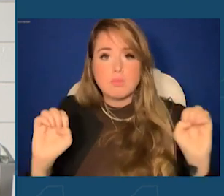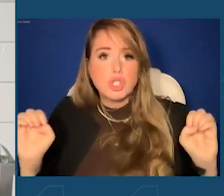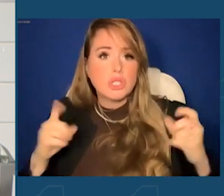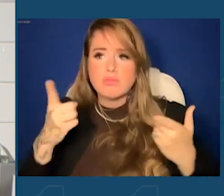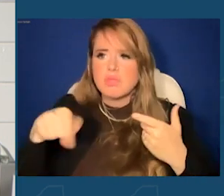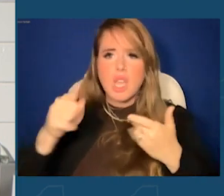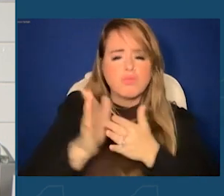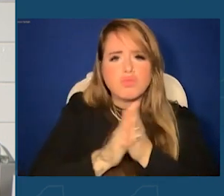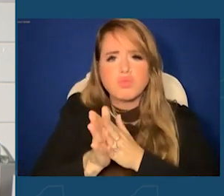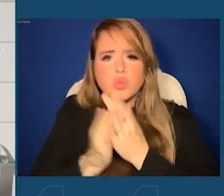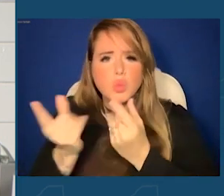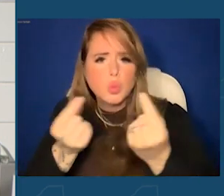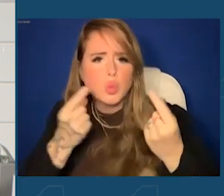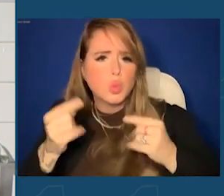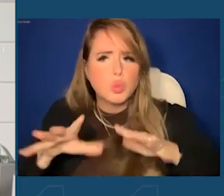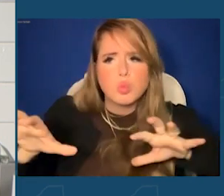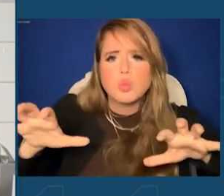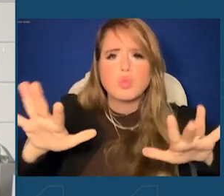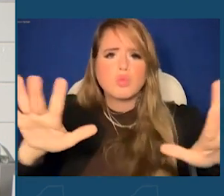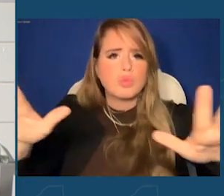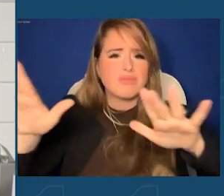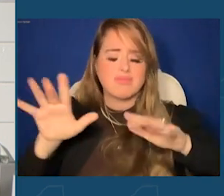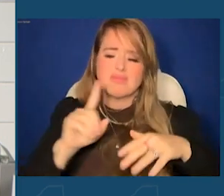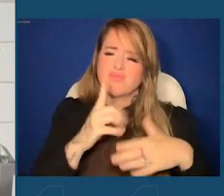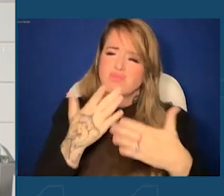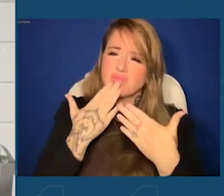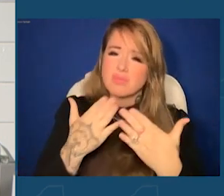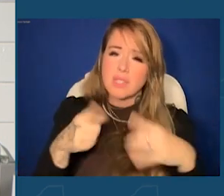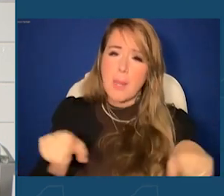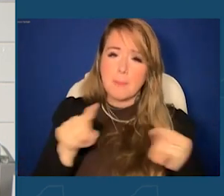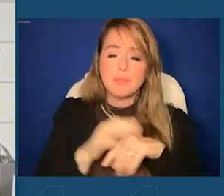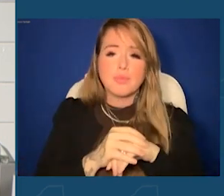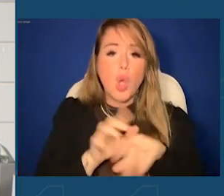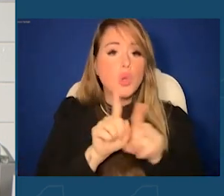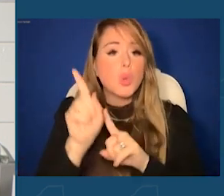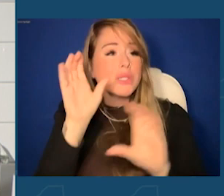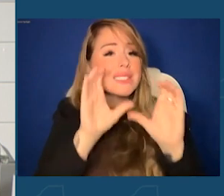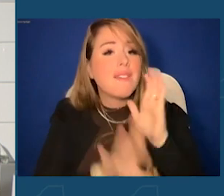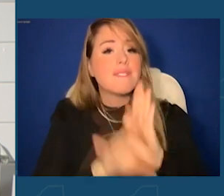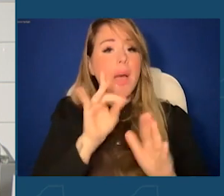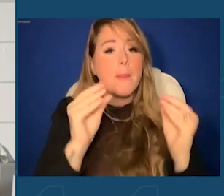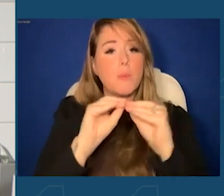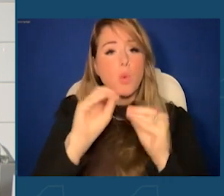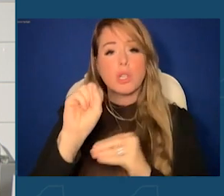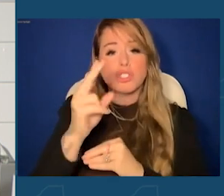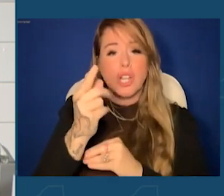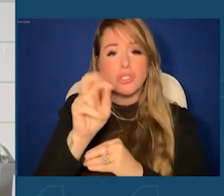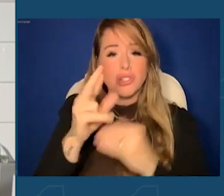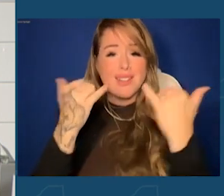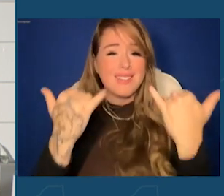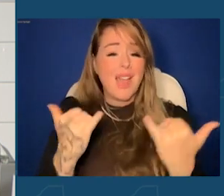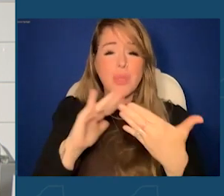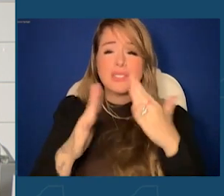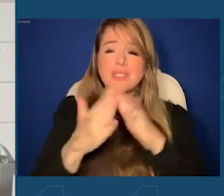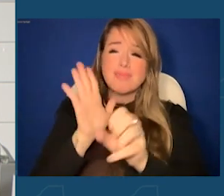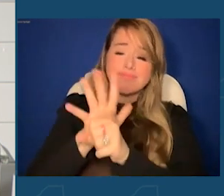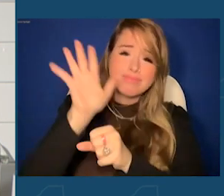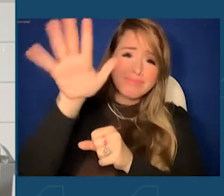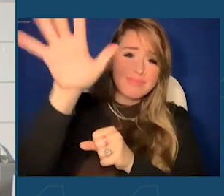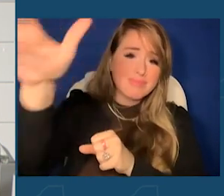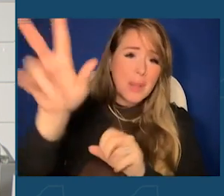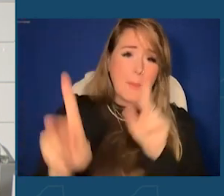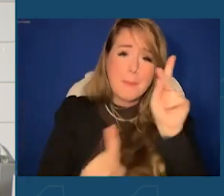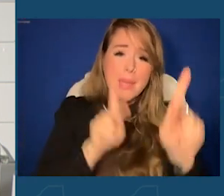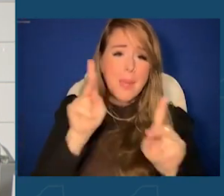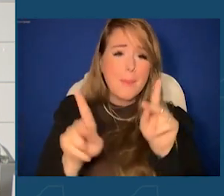And I want to thank them for what they're doing. And we are identifying additional shelters. The city is overflowing. The mayor has used every